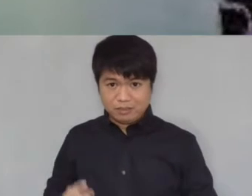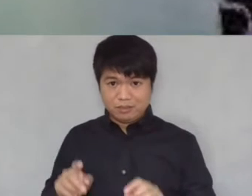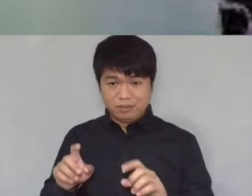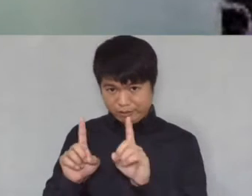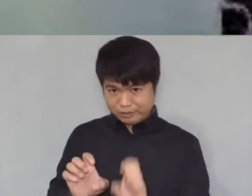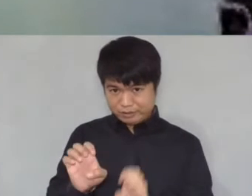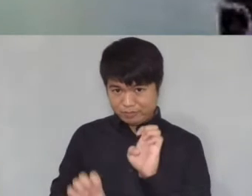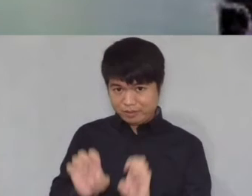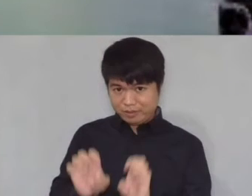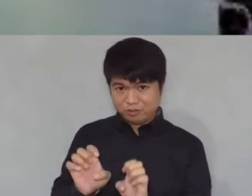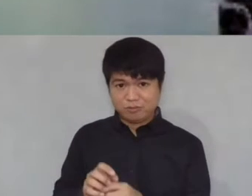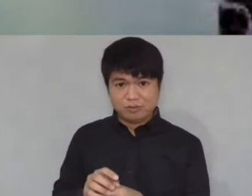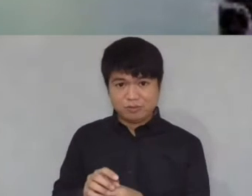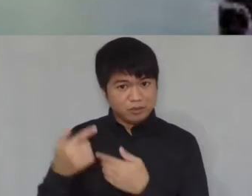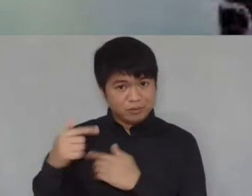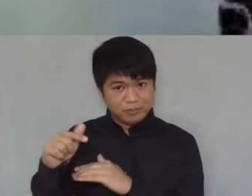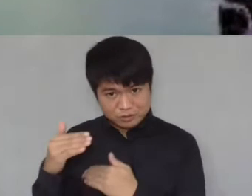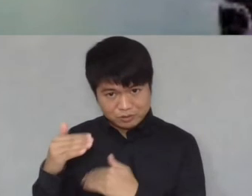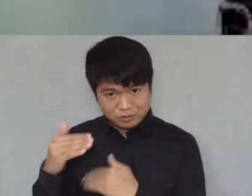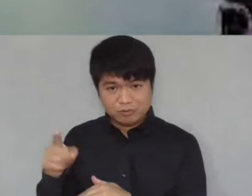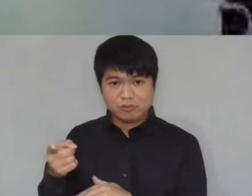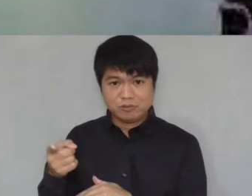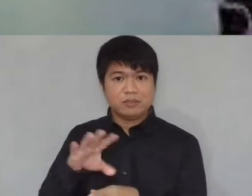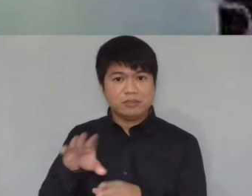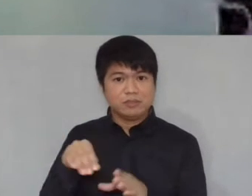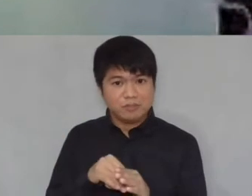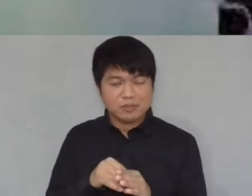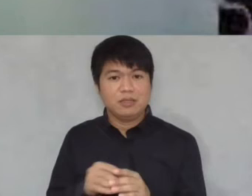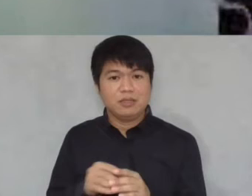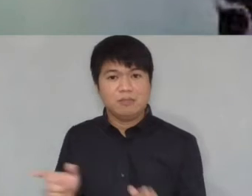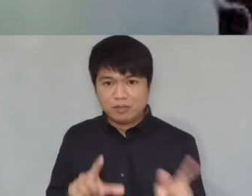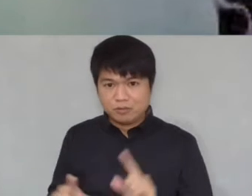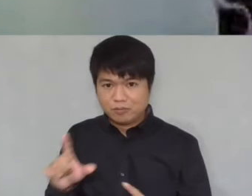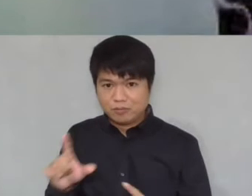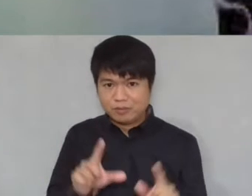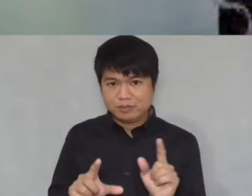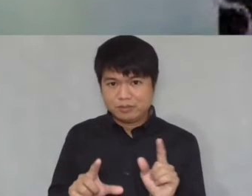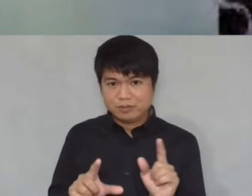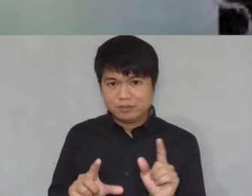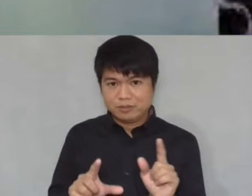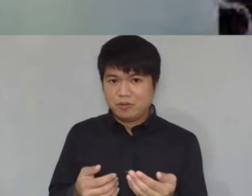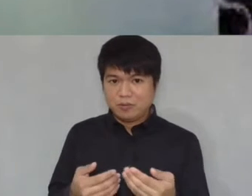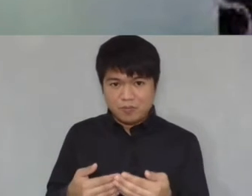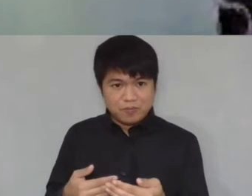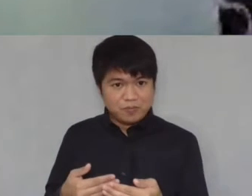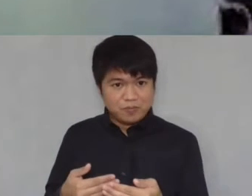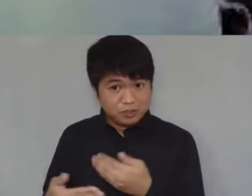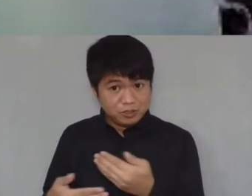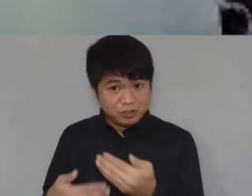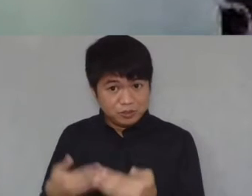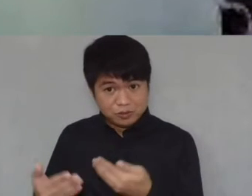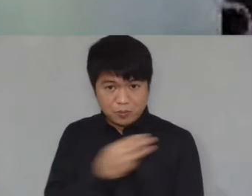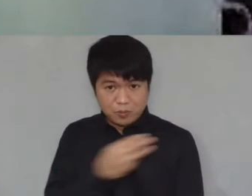physical examination, the limitations of it. It covers laboratory and the ancillary procedures.